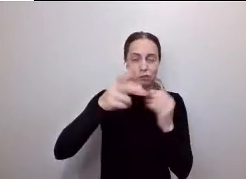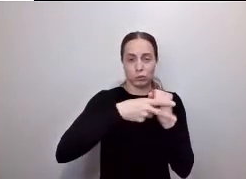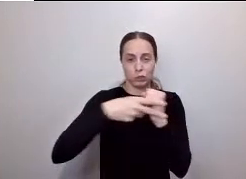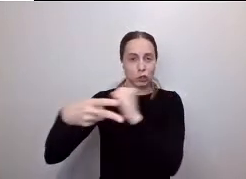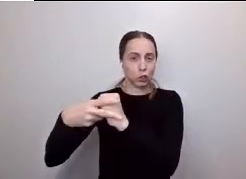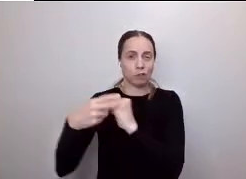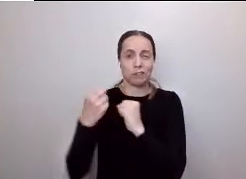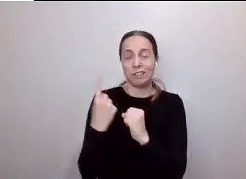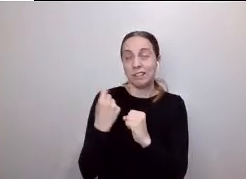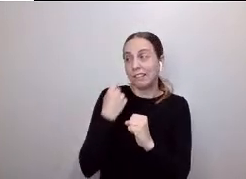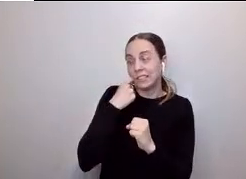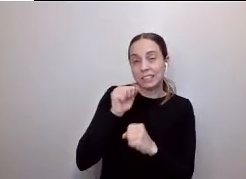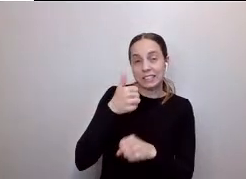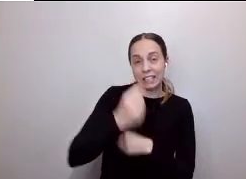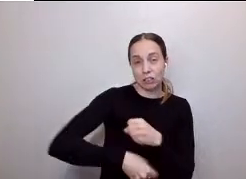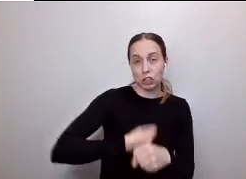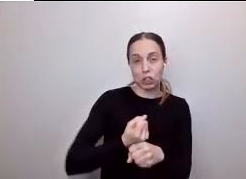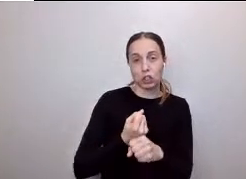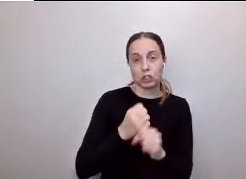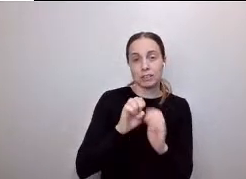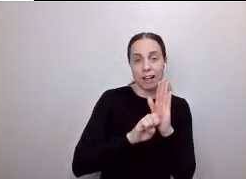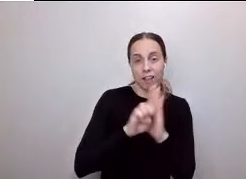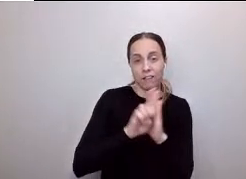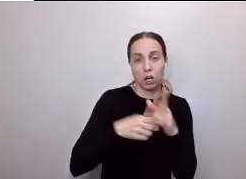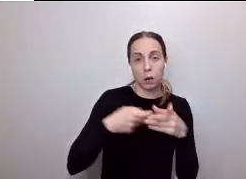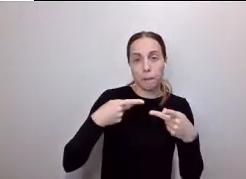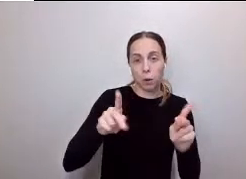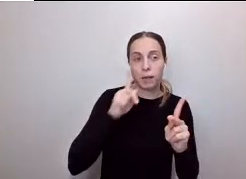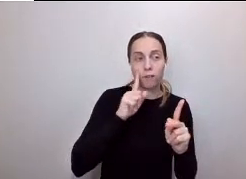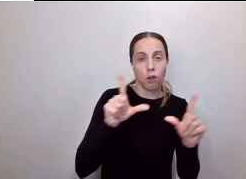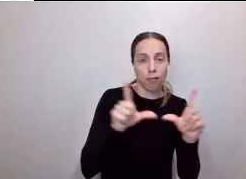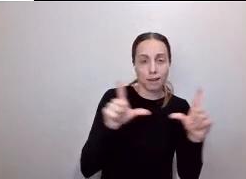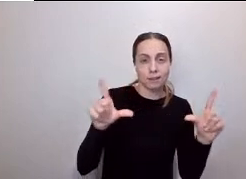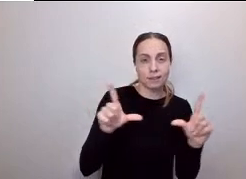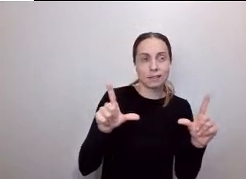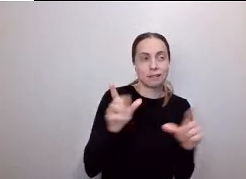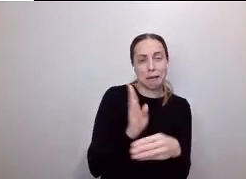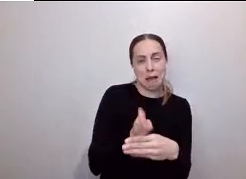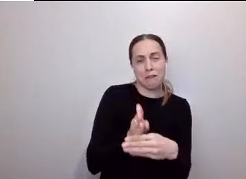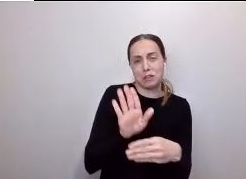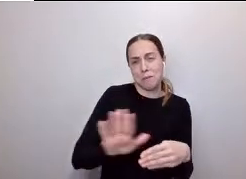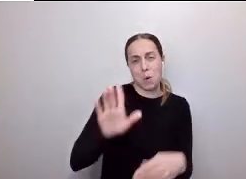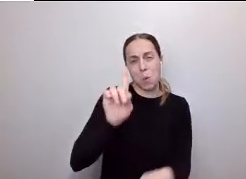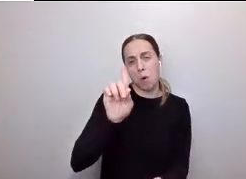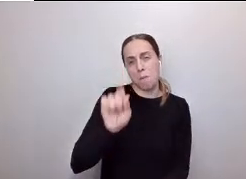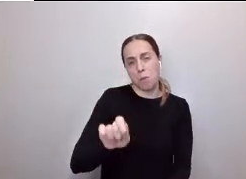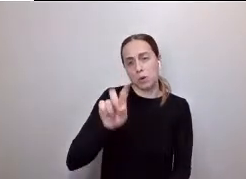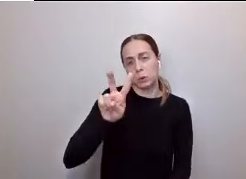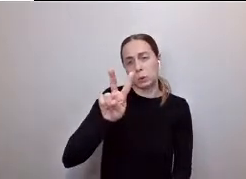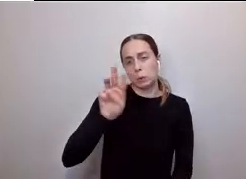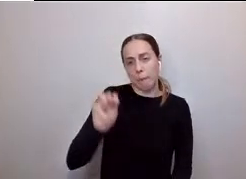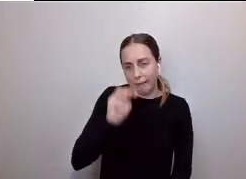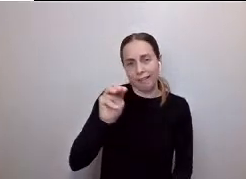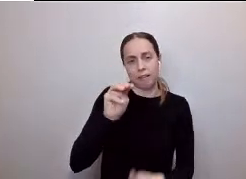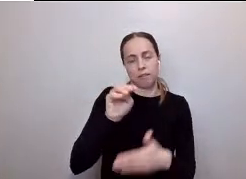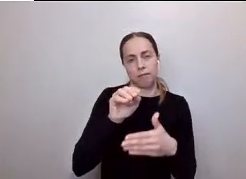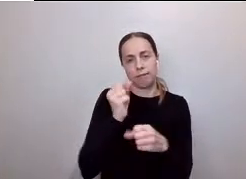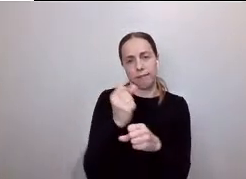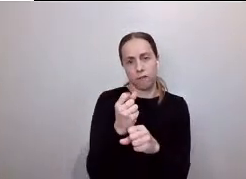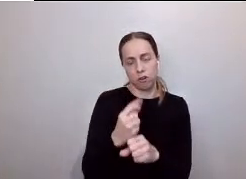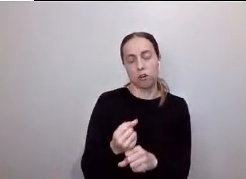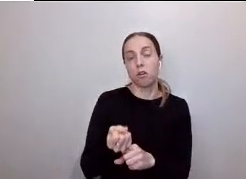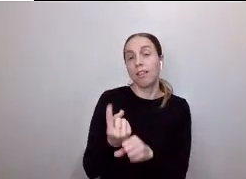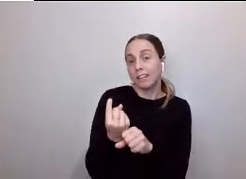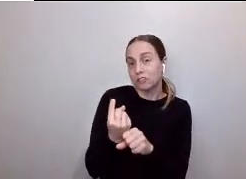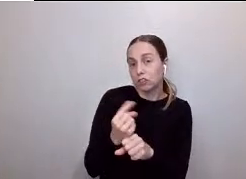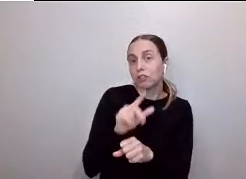has averaged about $1.2 million a year. Last year, the licenses alone brought in